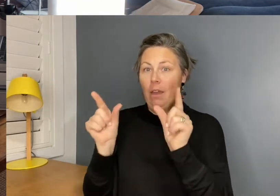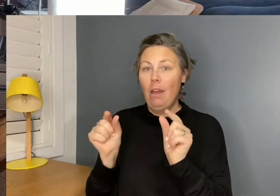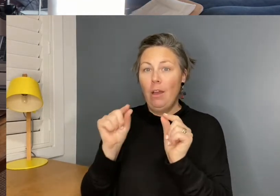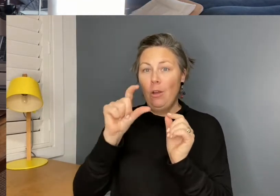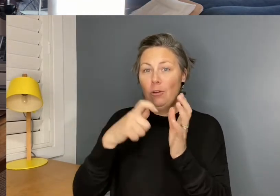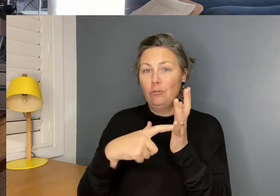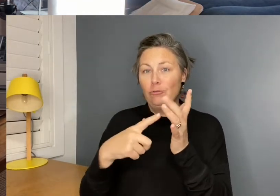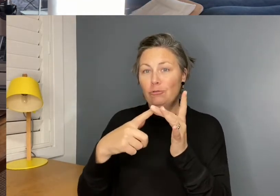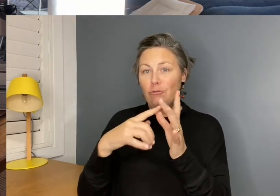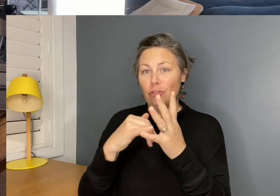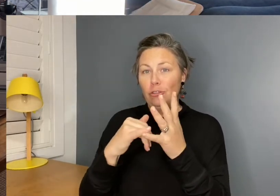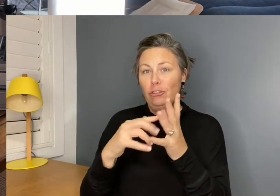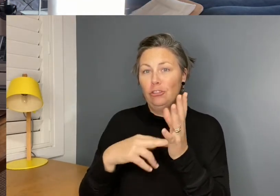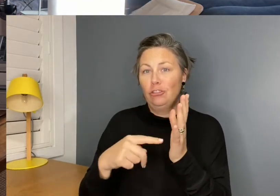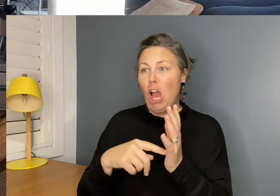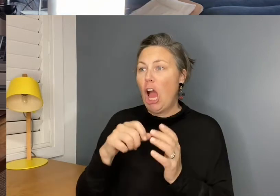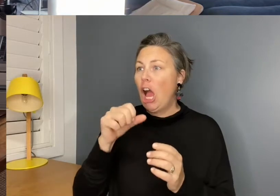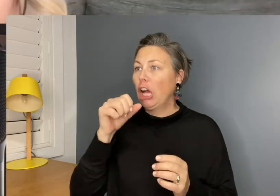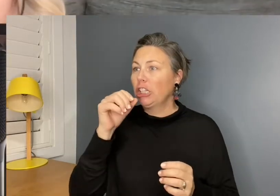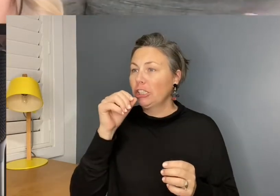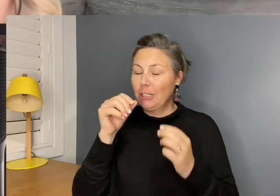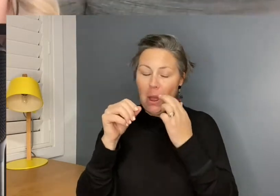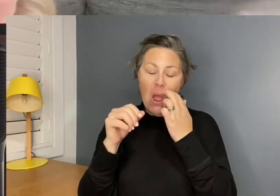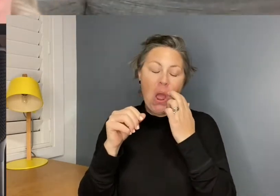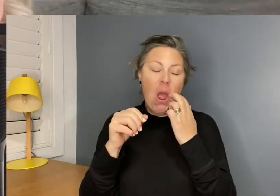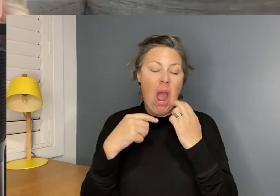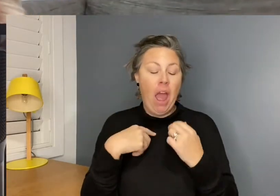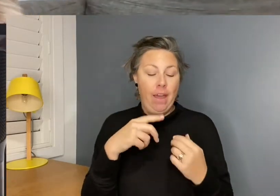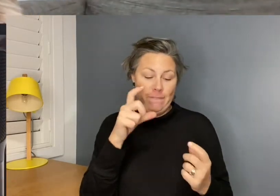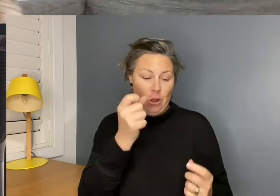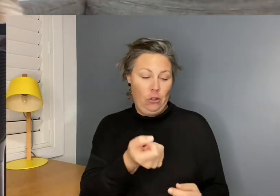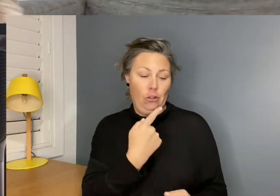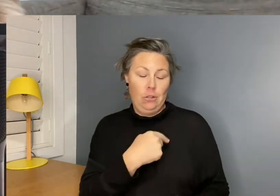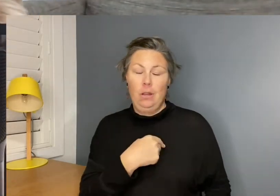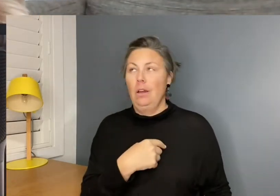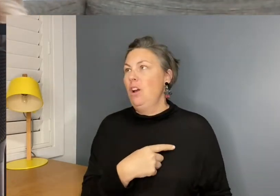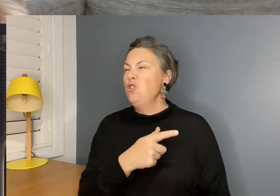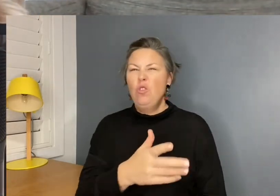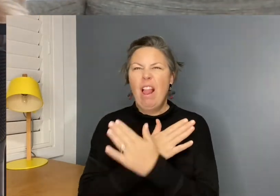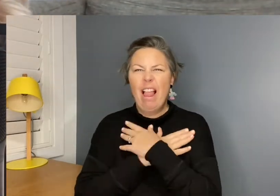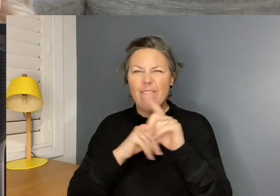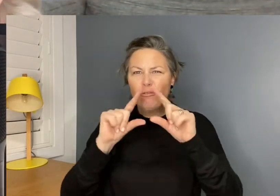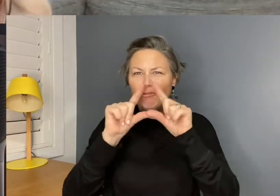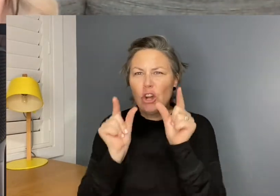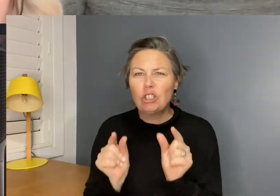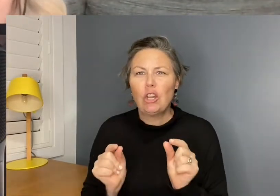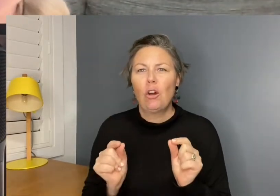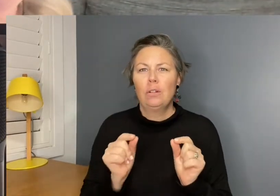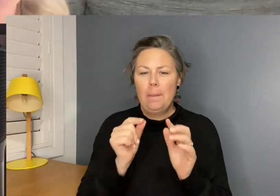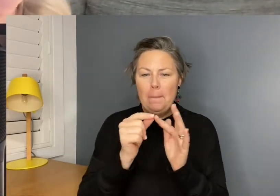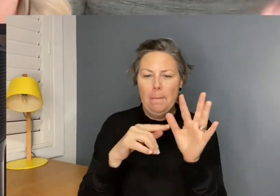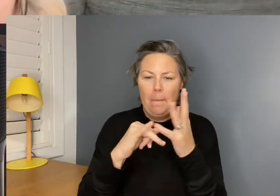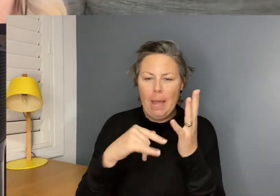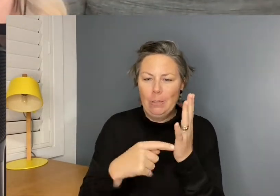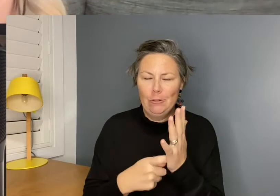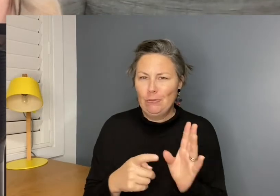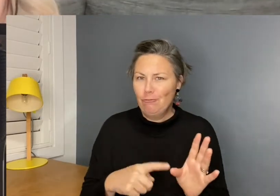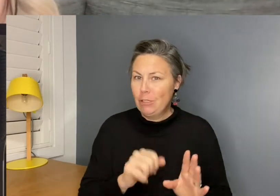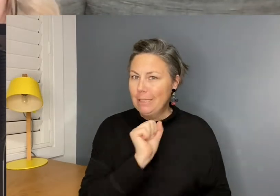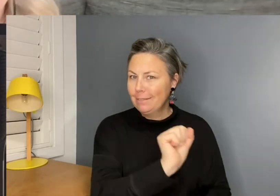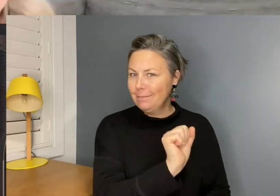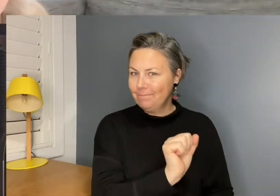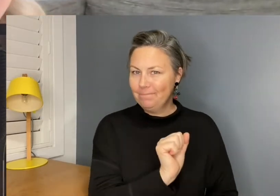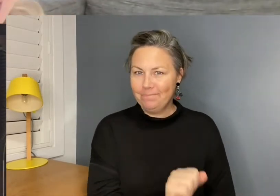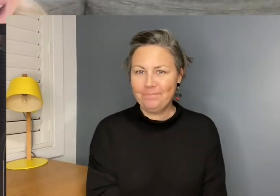little baby Ren, and I'm like, of course that would be your post-birth choice, not treat, choice. Yeah,